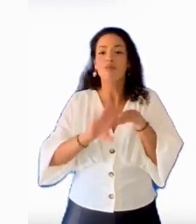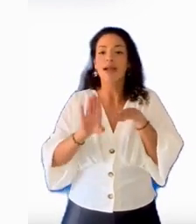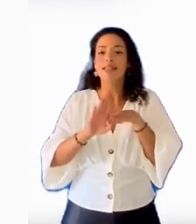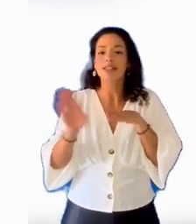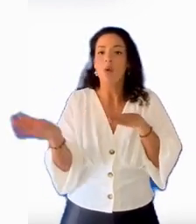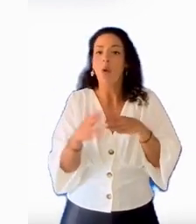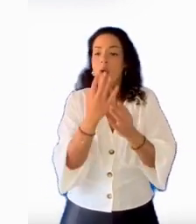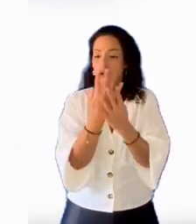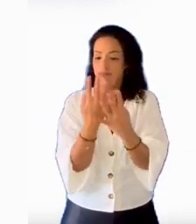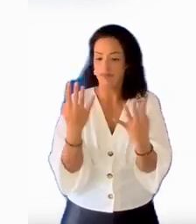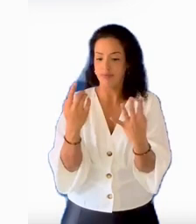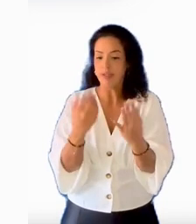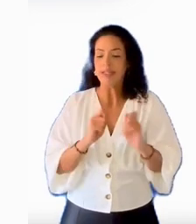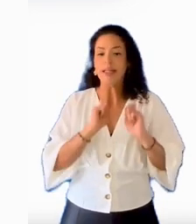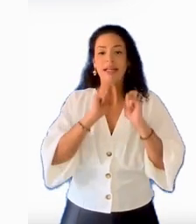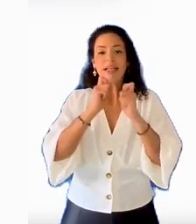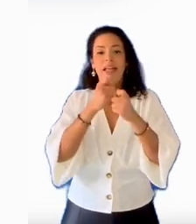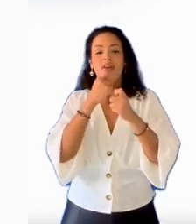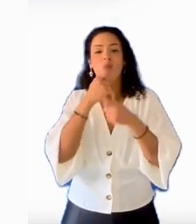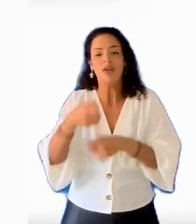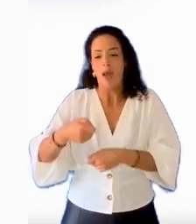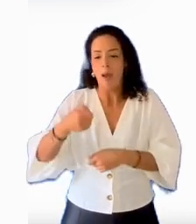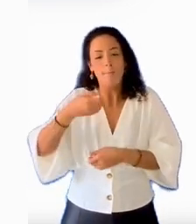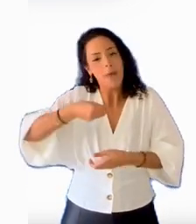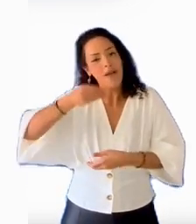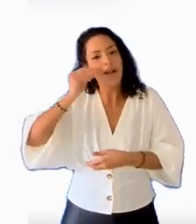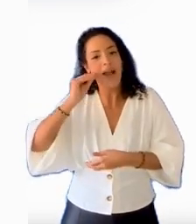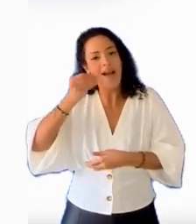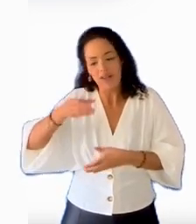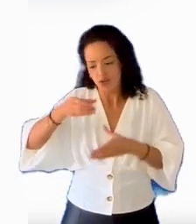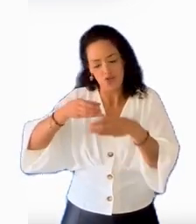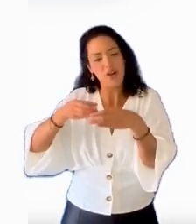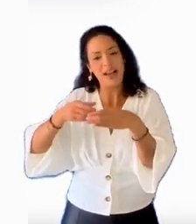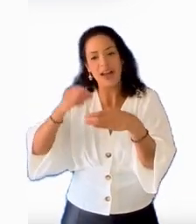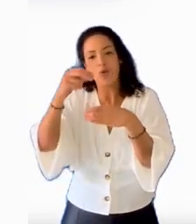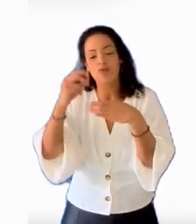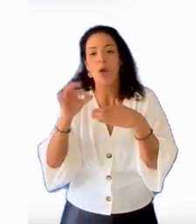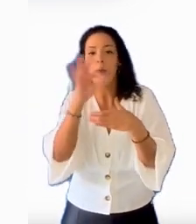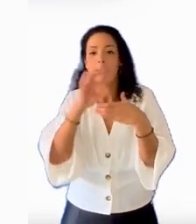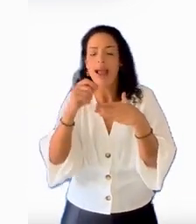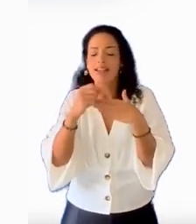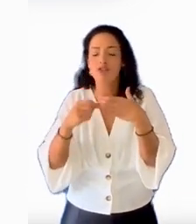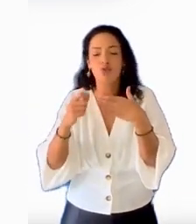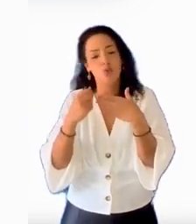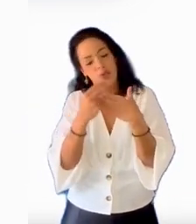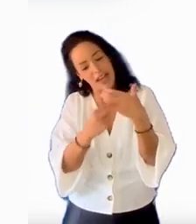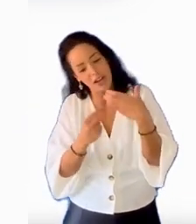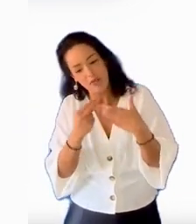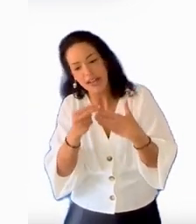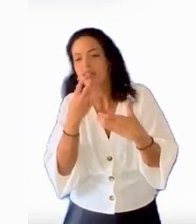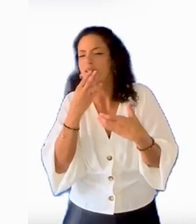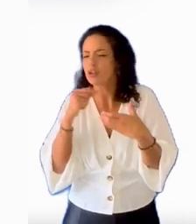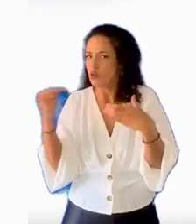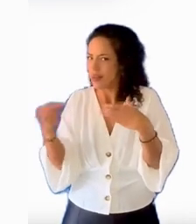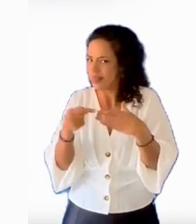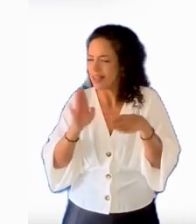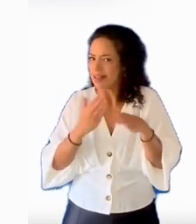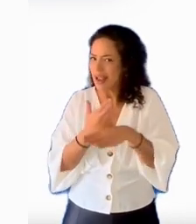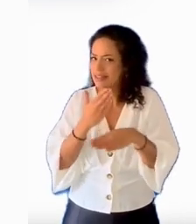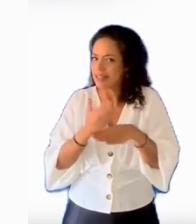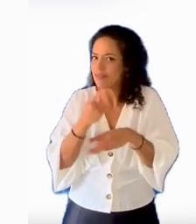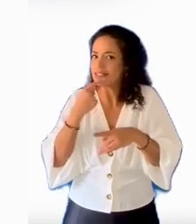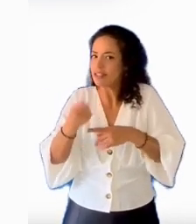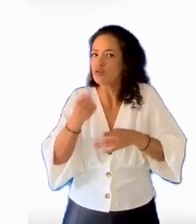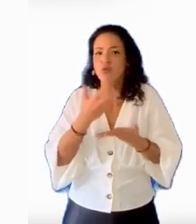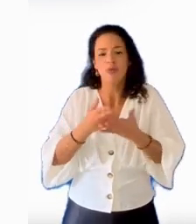participants were given a blank mug and pens to decorate it however they wished. He chose to use this as a means to tell his story and has given his permission for it to